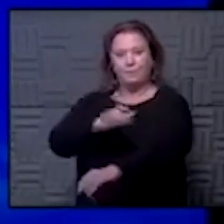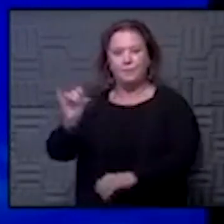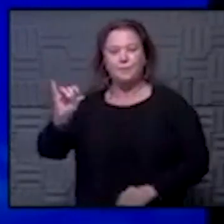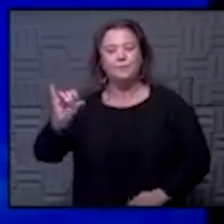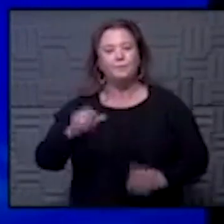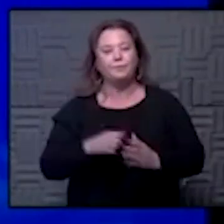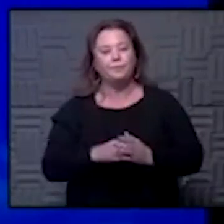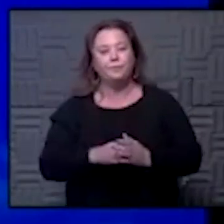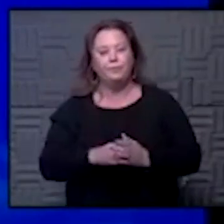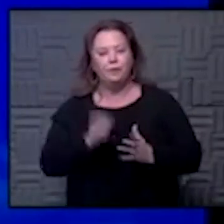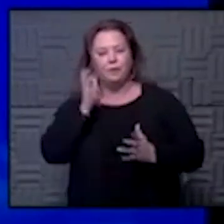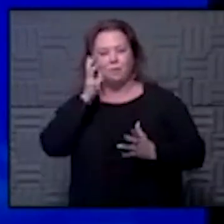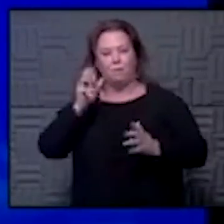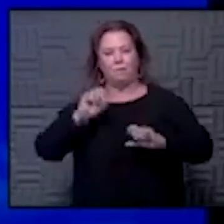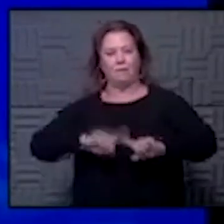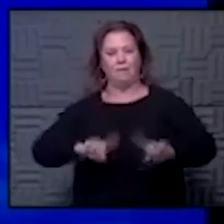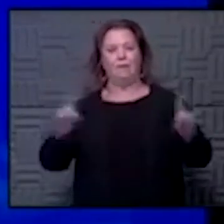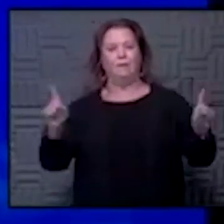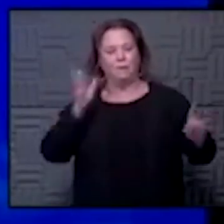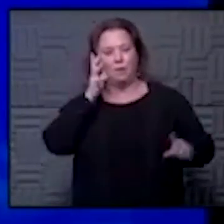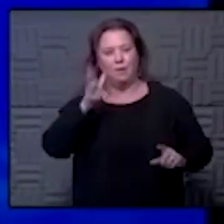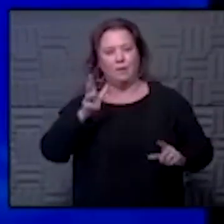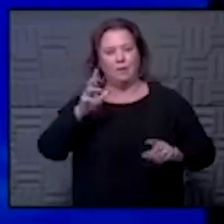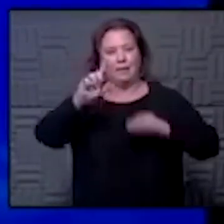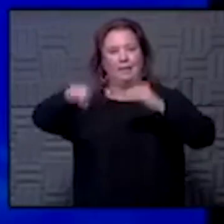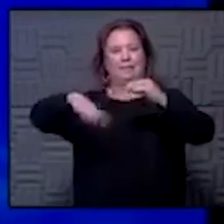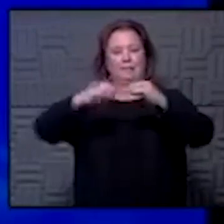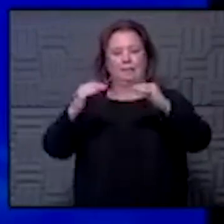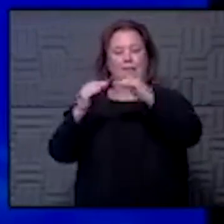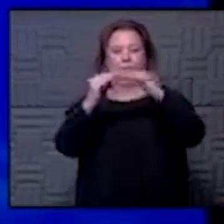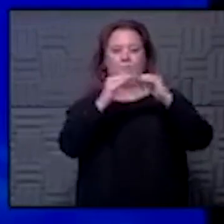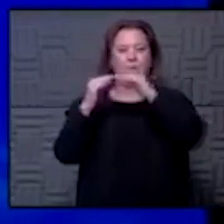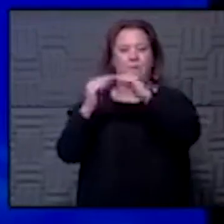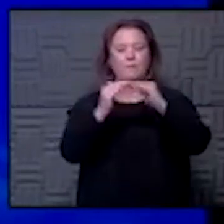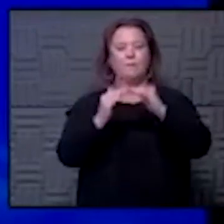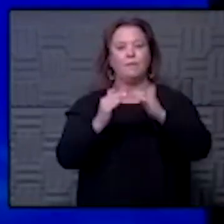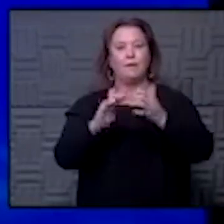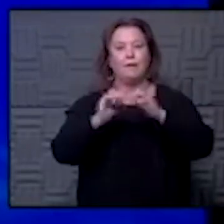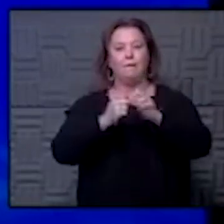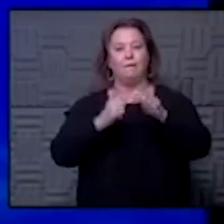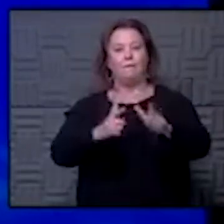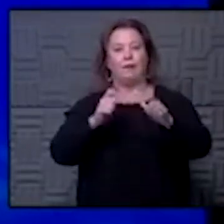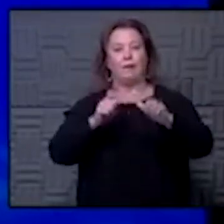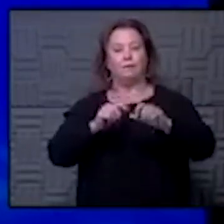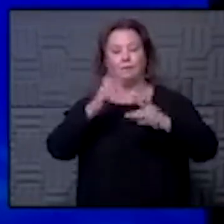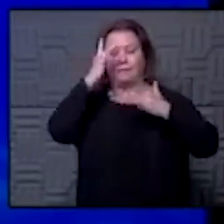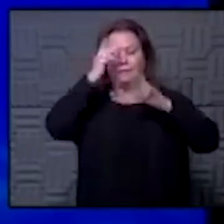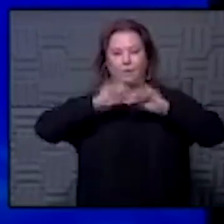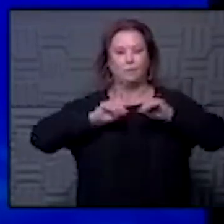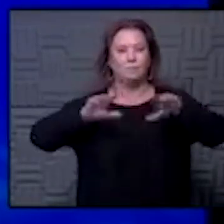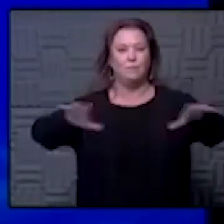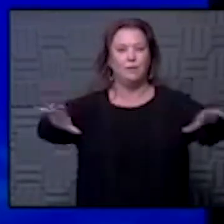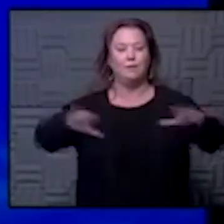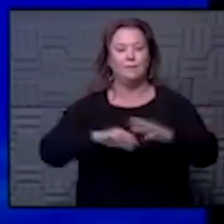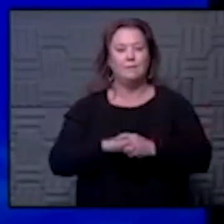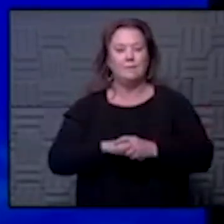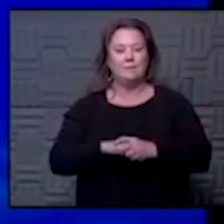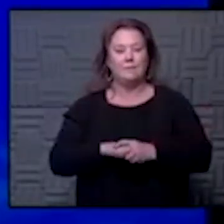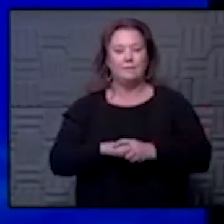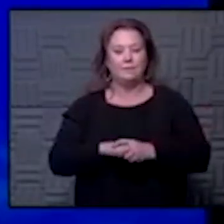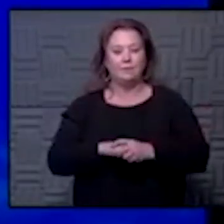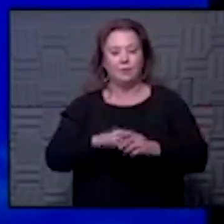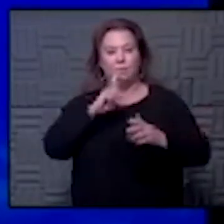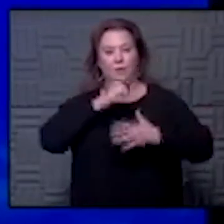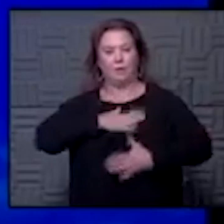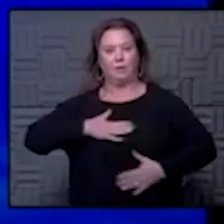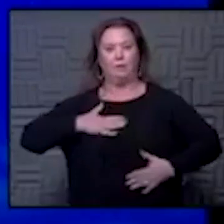think this will all make a difference because it's all about the equilibrium out there and how fast the virus is spreading. So, you know, we